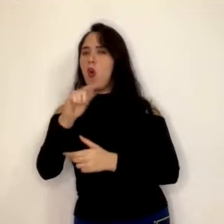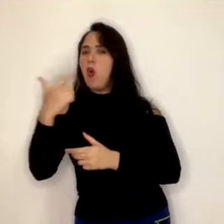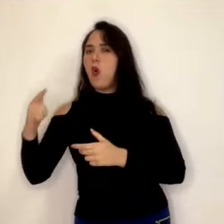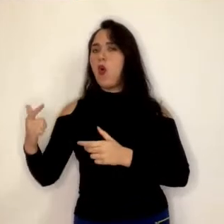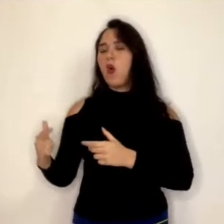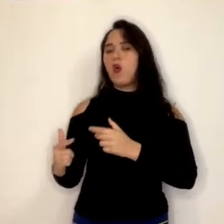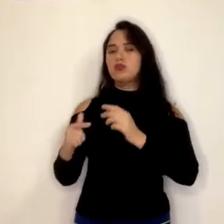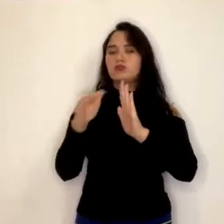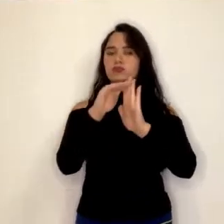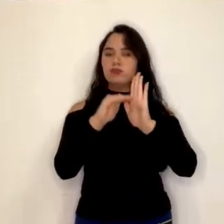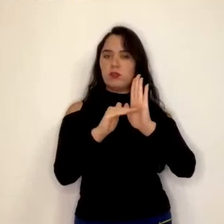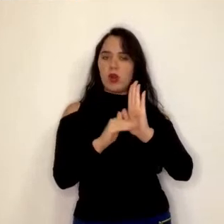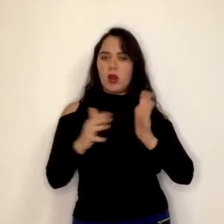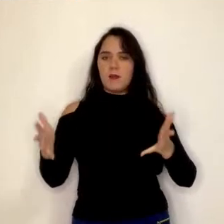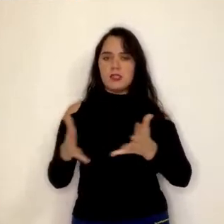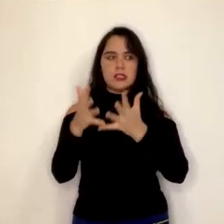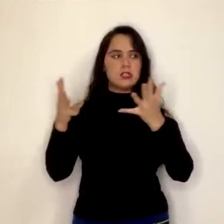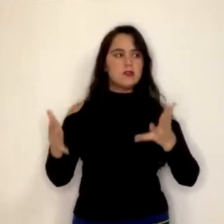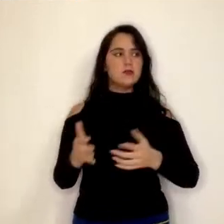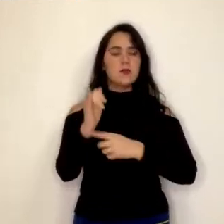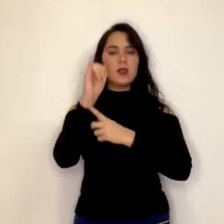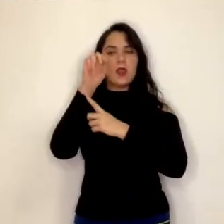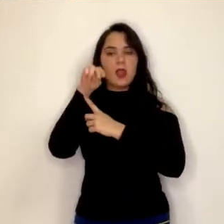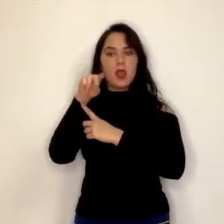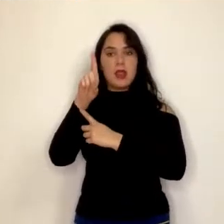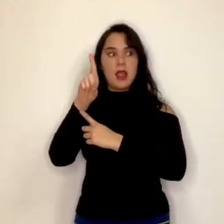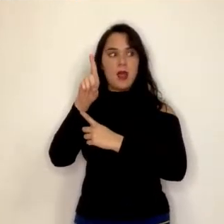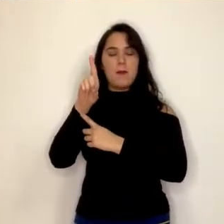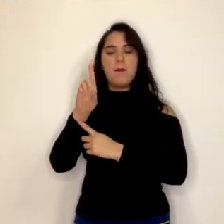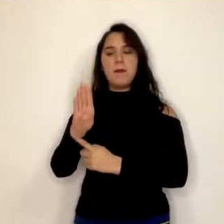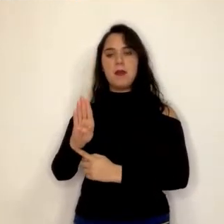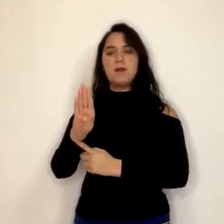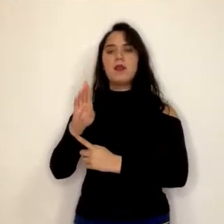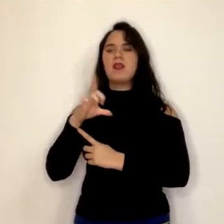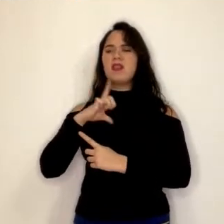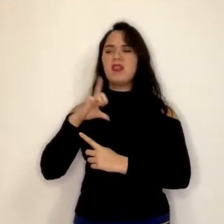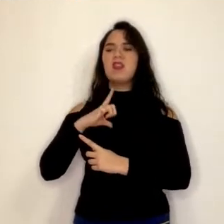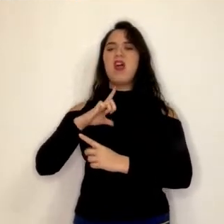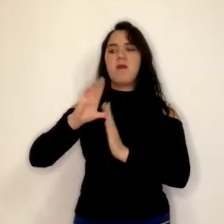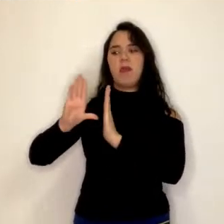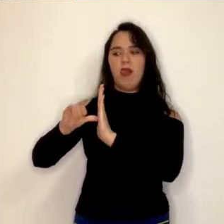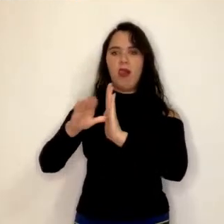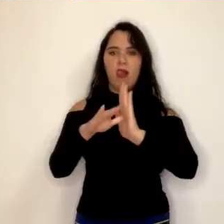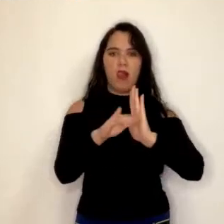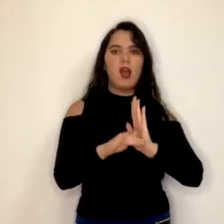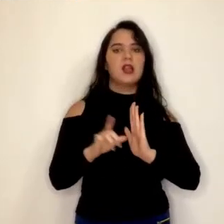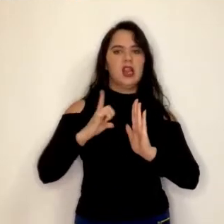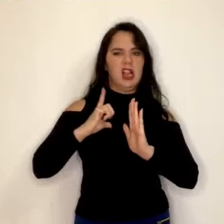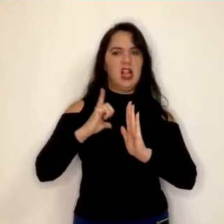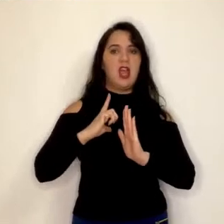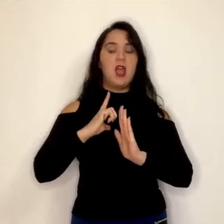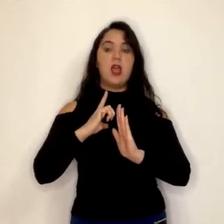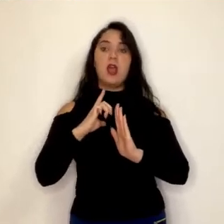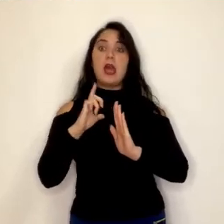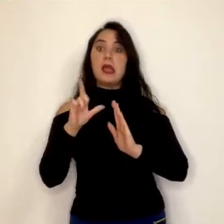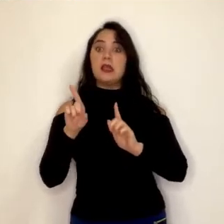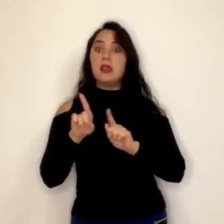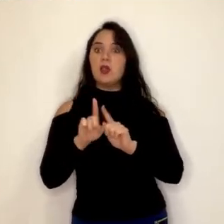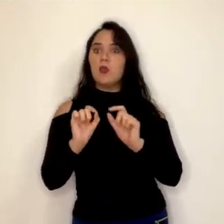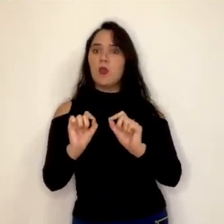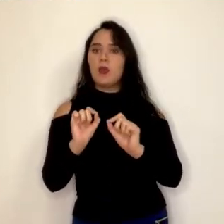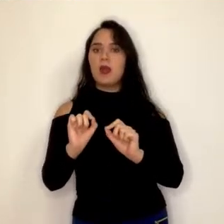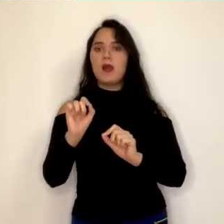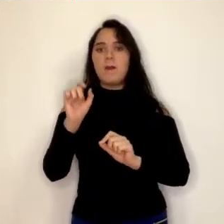other support programs. And unfortunately, what we see is that there are many people who do not need